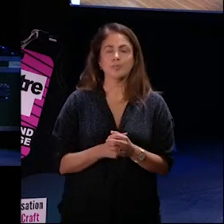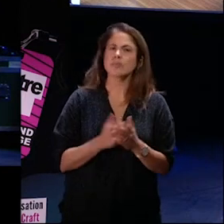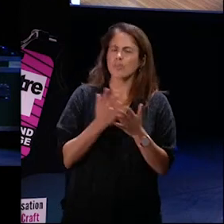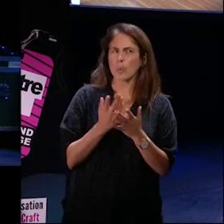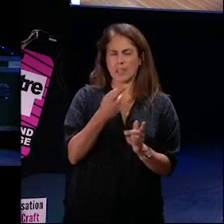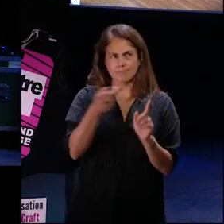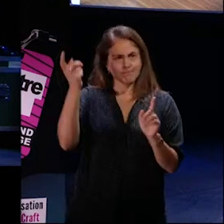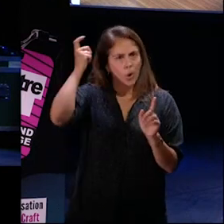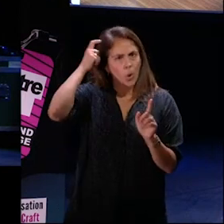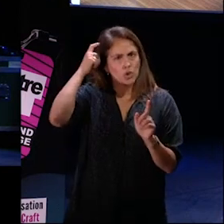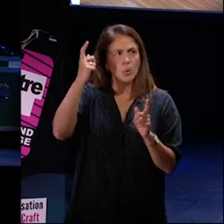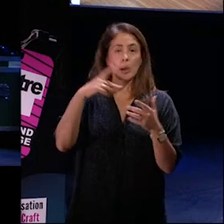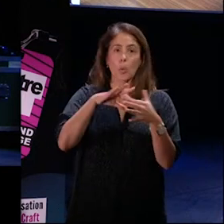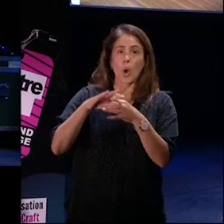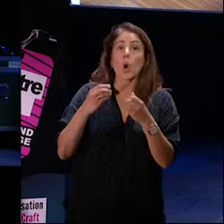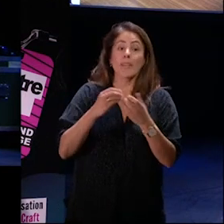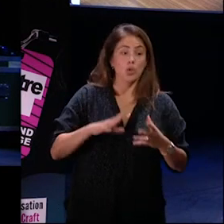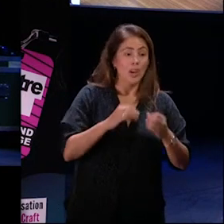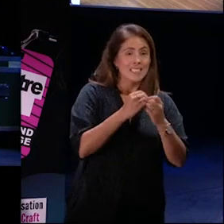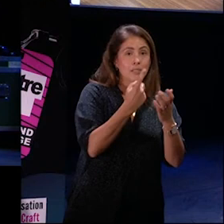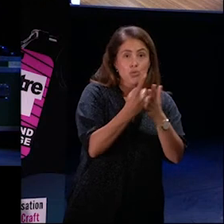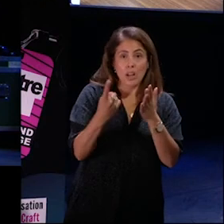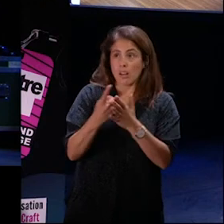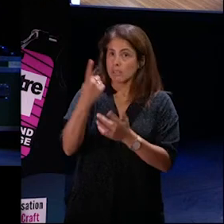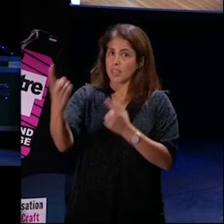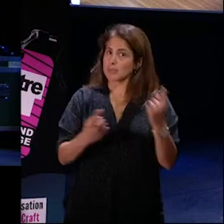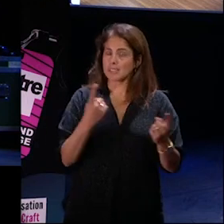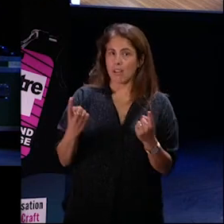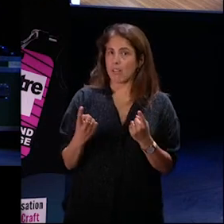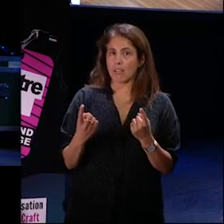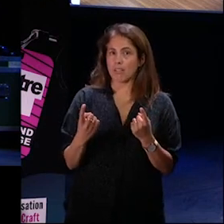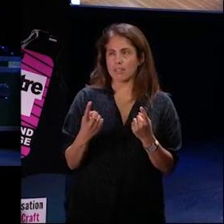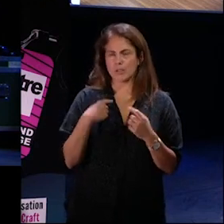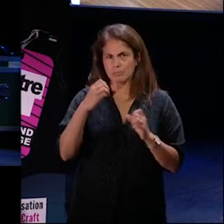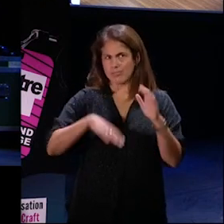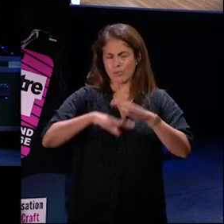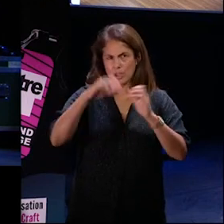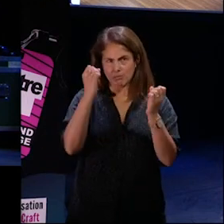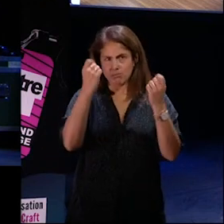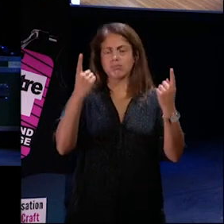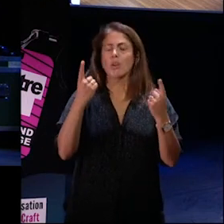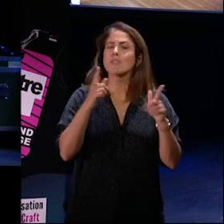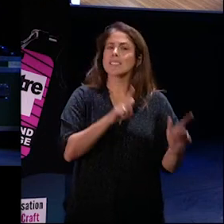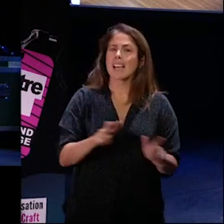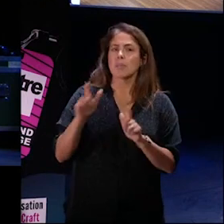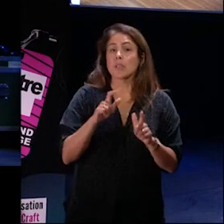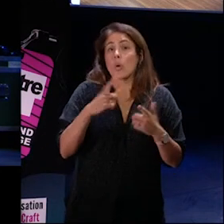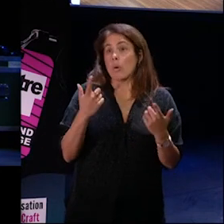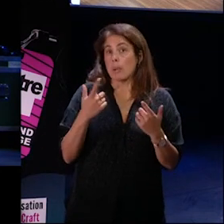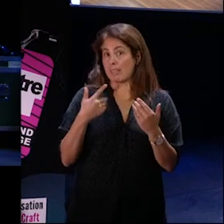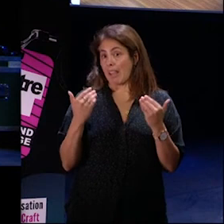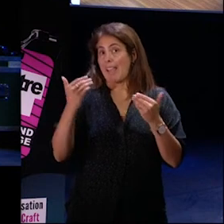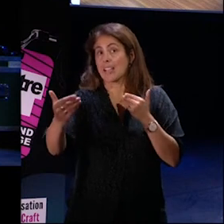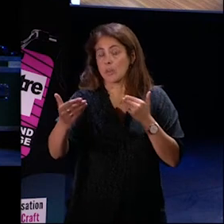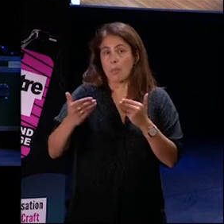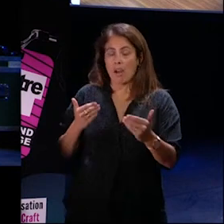that we may work with creatives and freelancers who are not as far down the sustainability journey as we are, or maybe actually ahead of